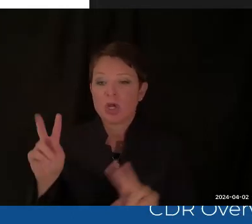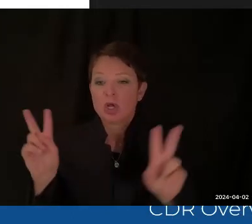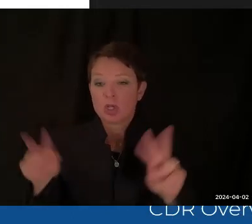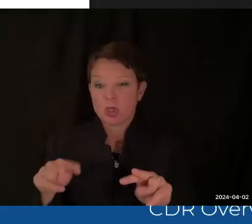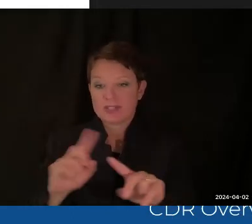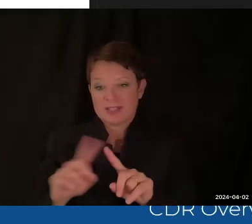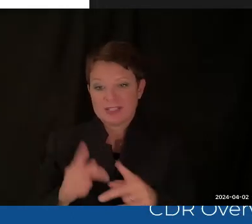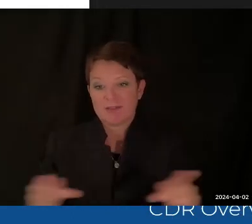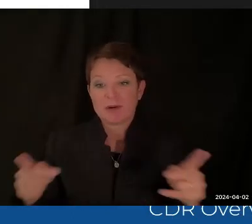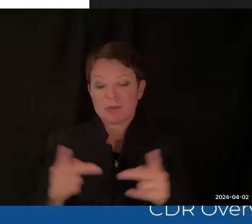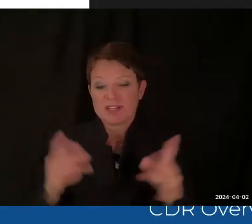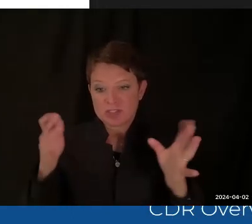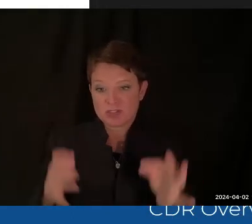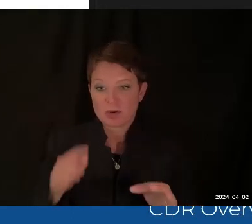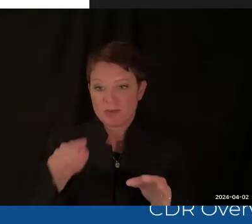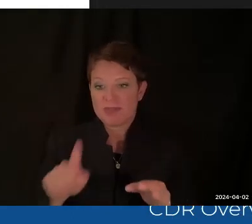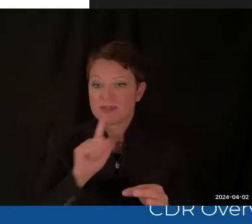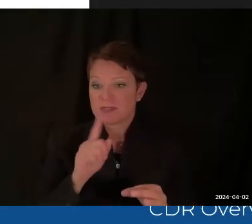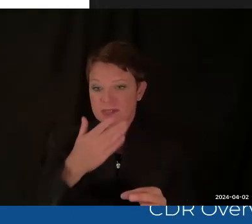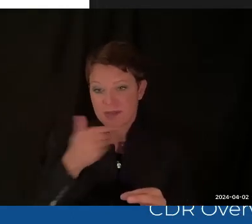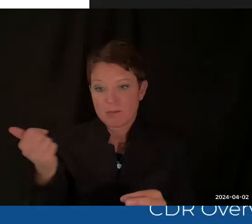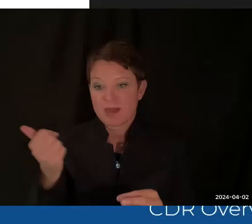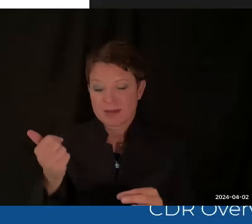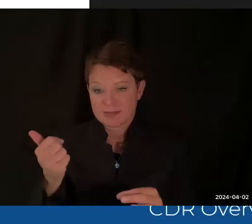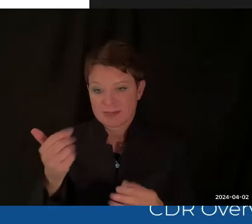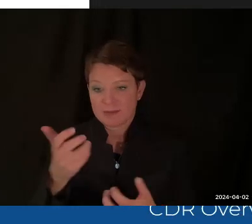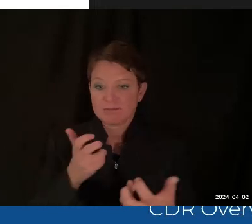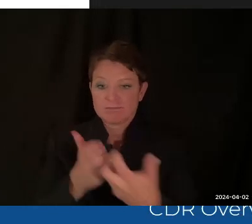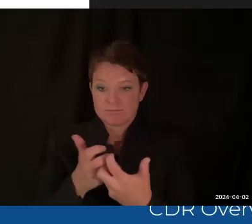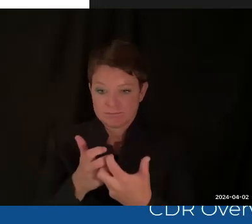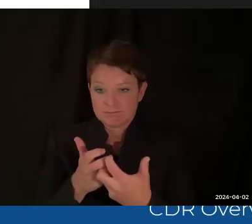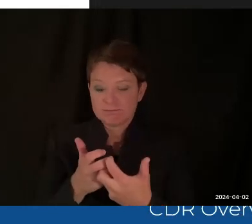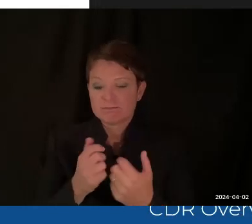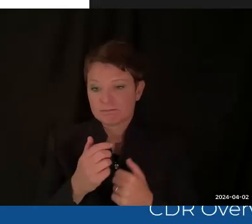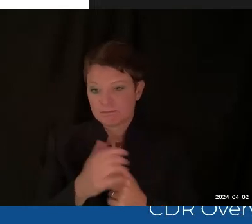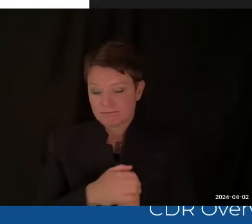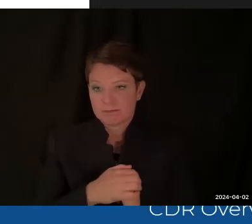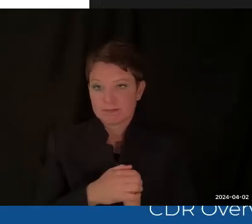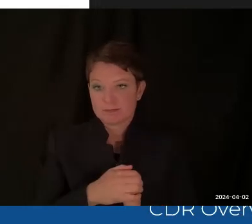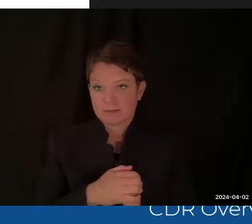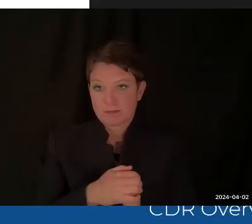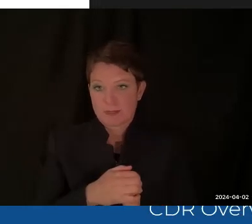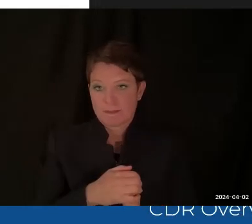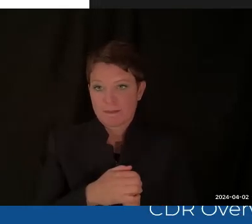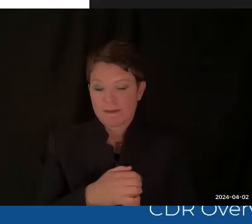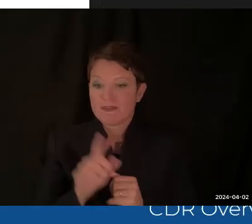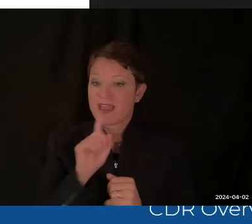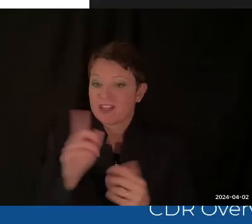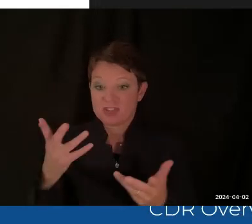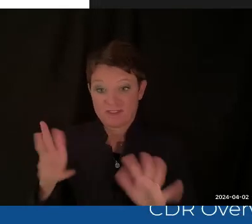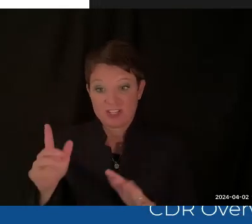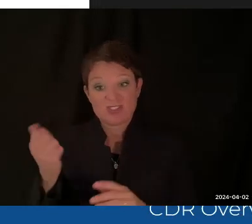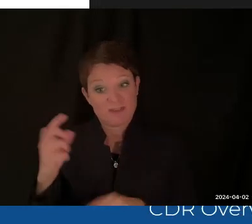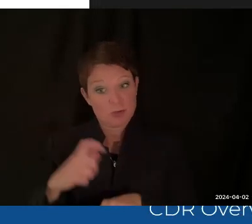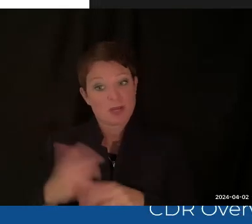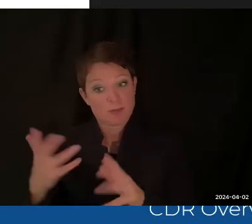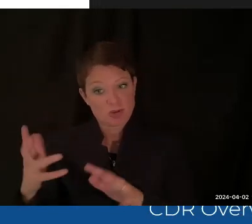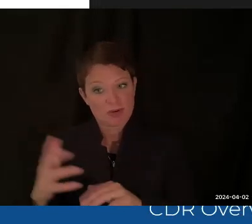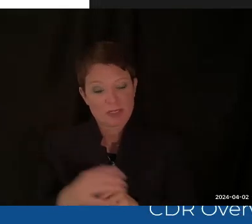number of sites and determined that this was for their purposes, was the best site. So they've answered that question a couple